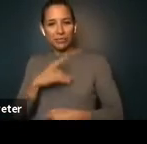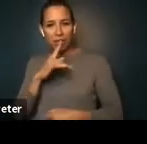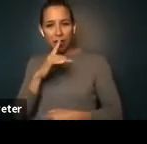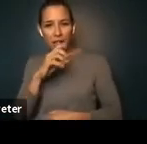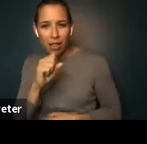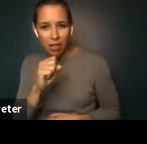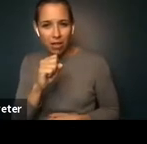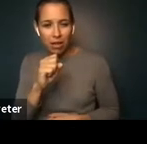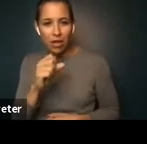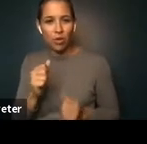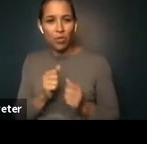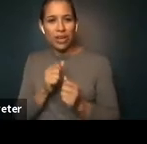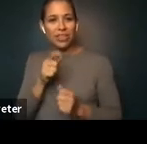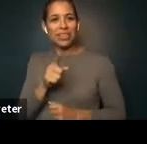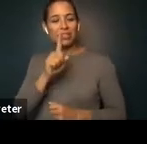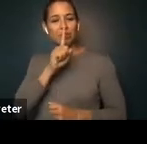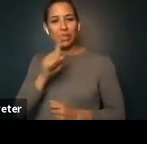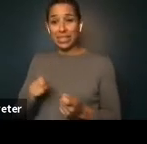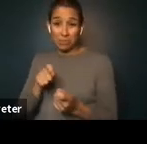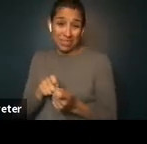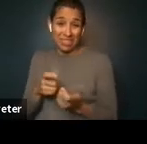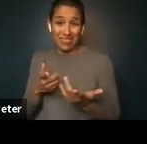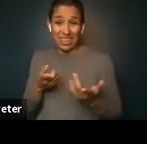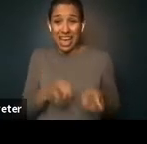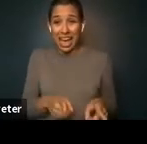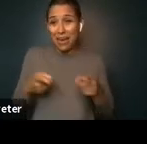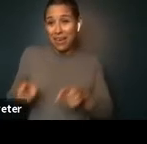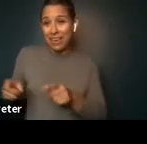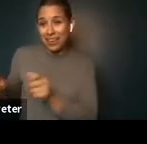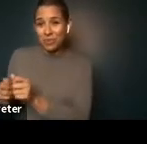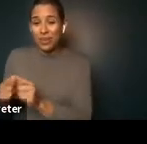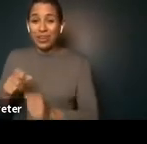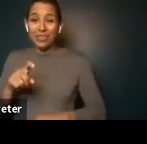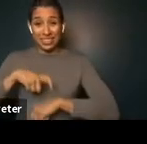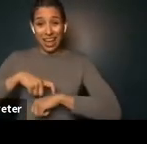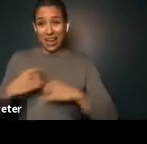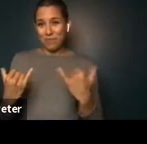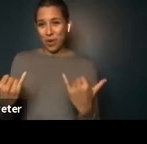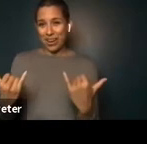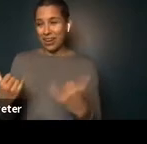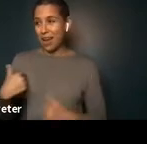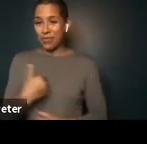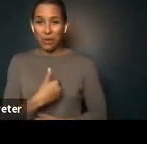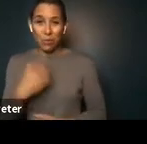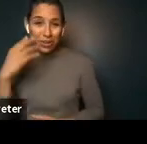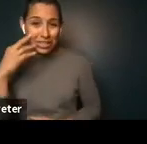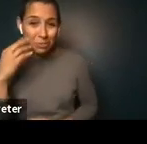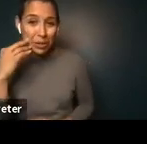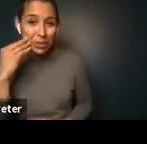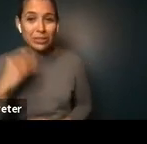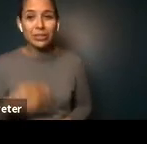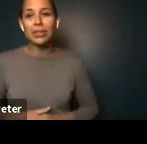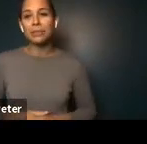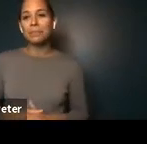particular phenomenology of time that we're in, right? Because it's sort of, um, things aren't, um,